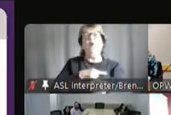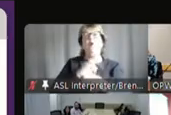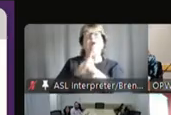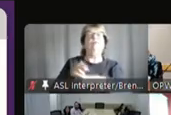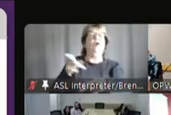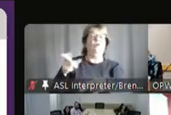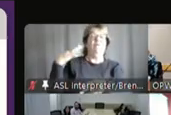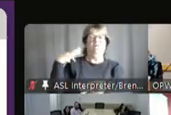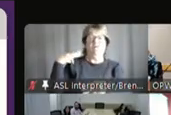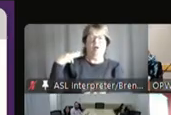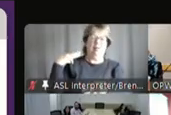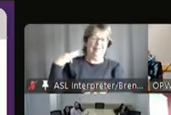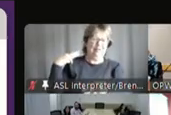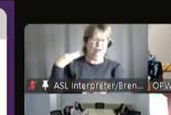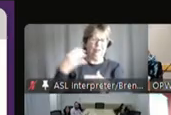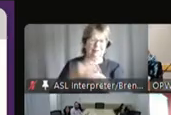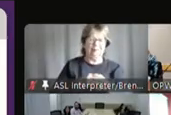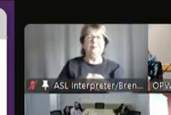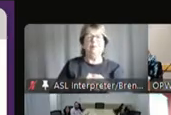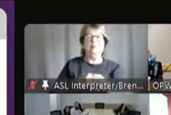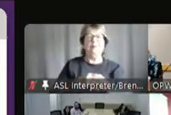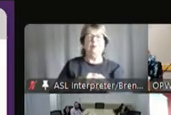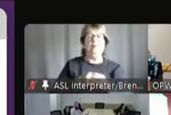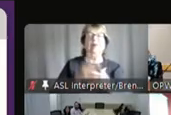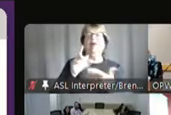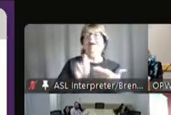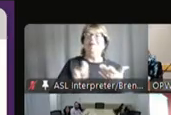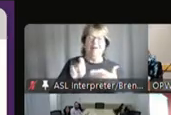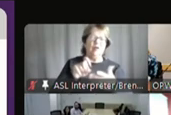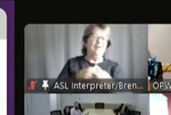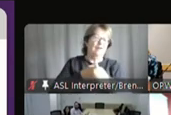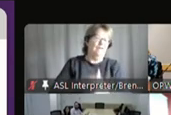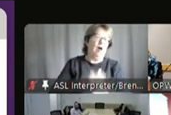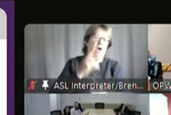volunteers and therefore subject to HIPAA.